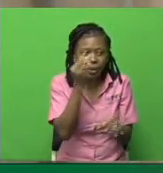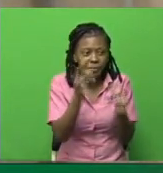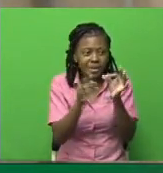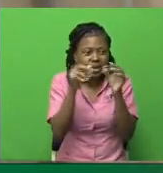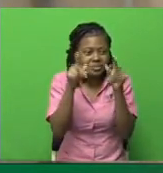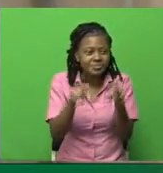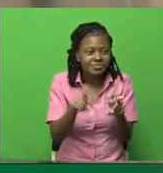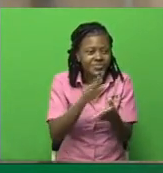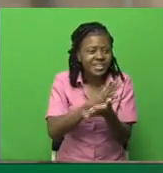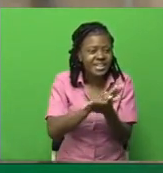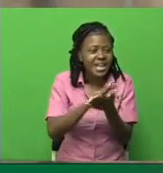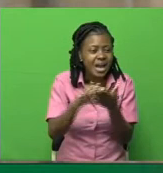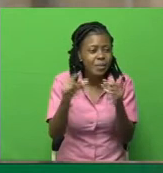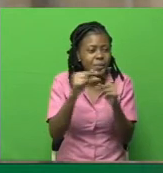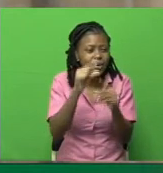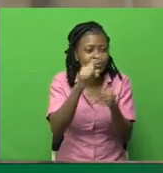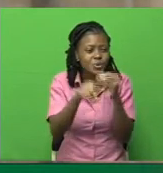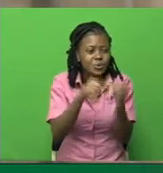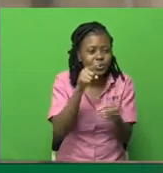never here